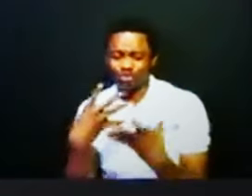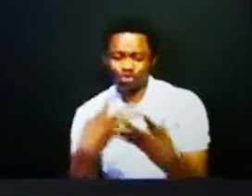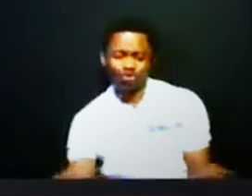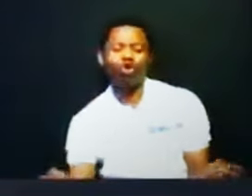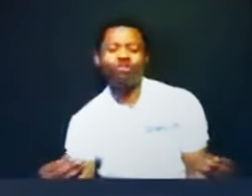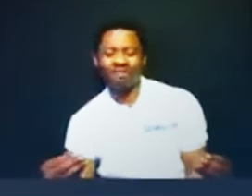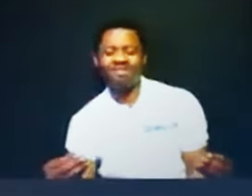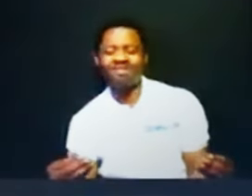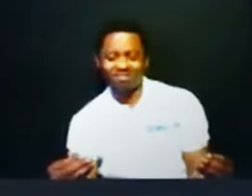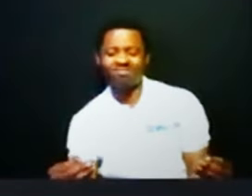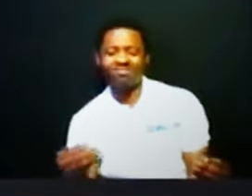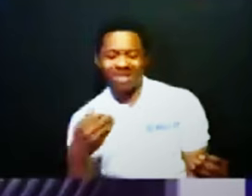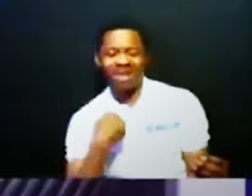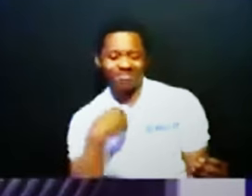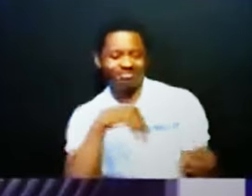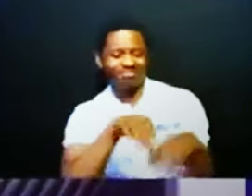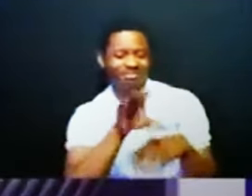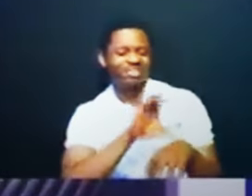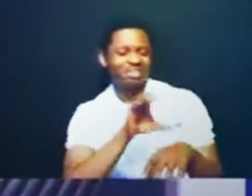But